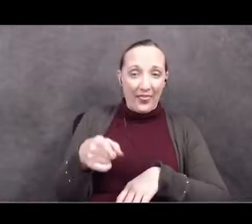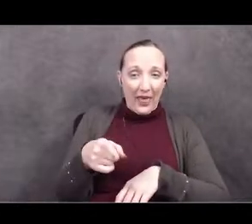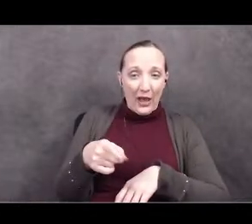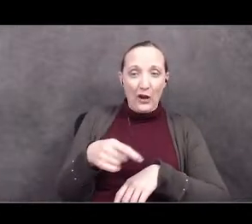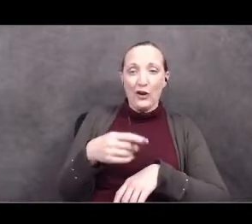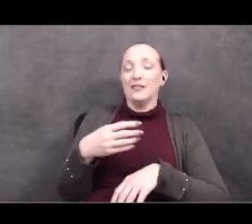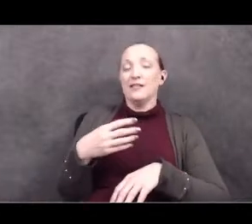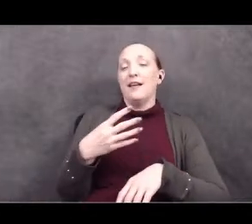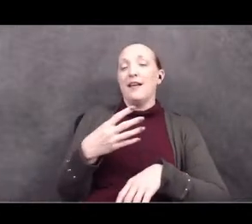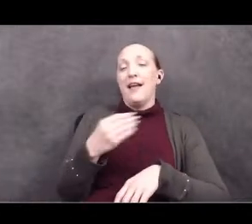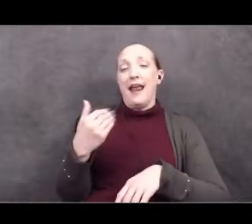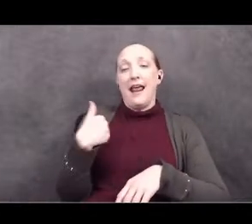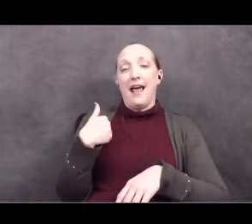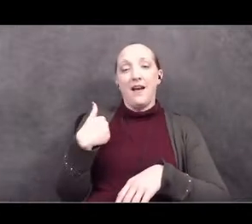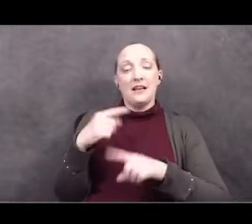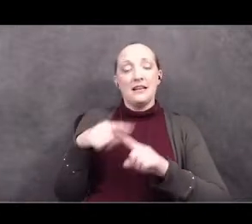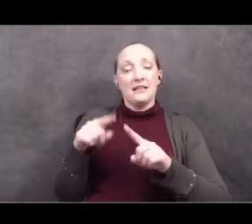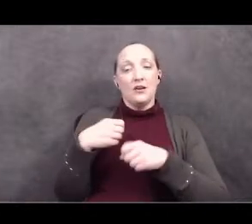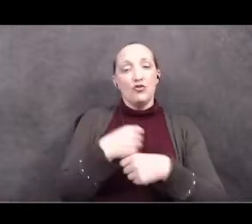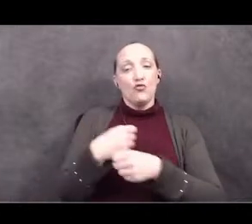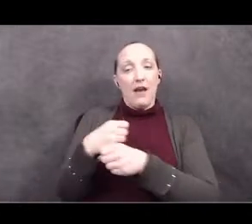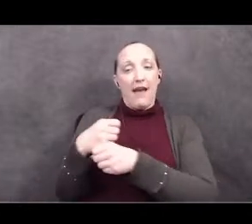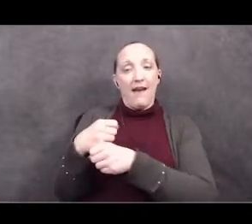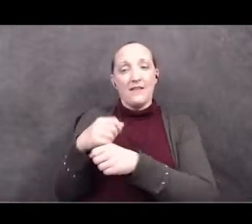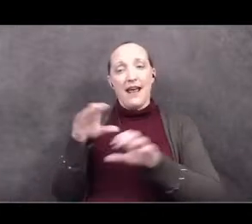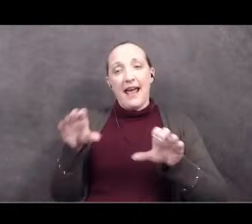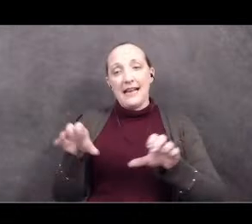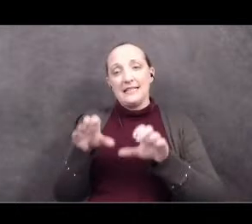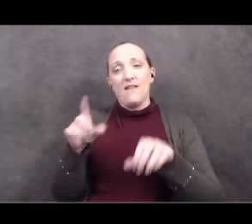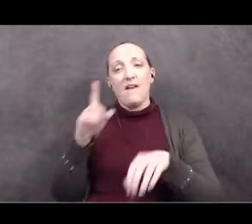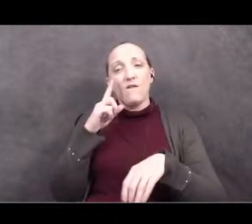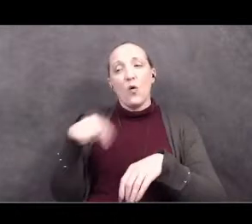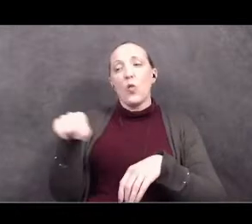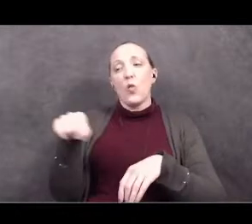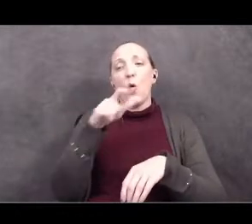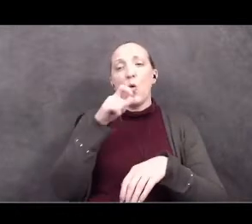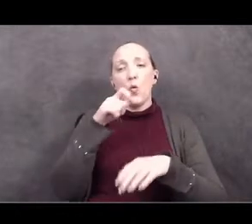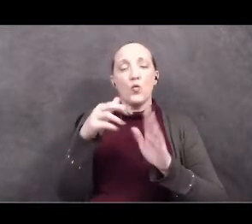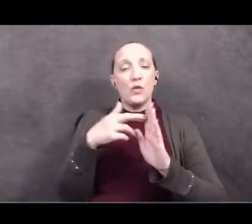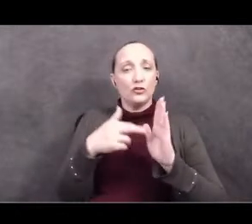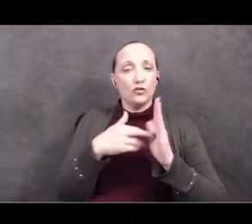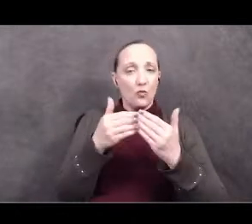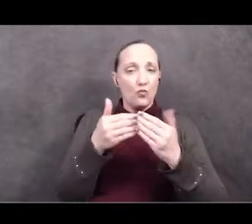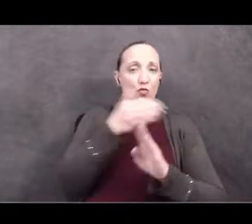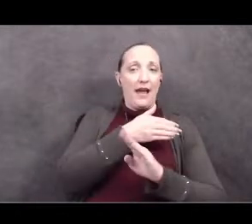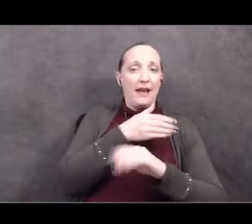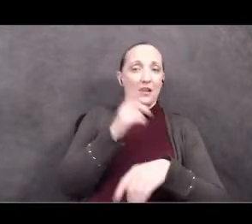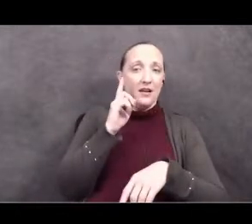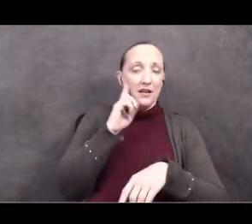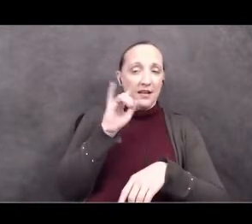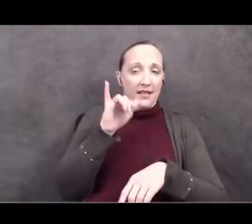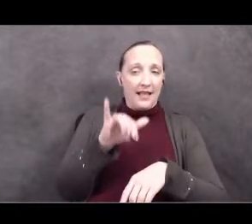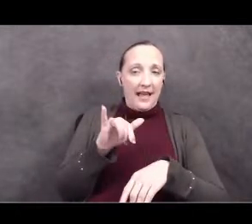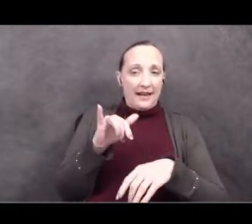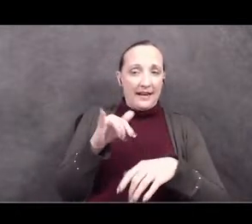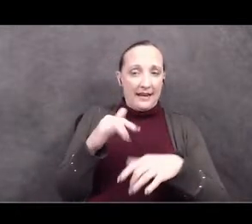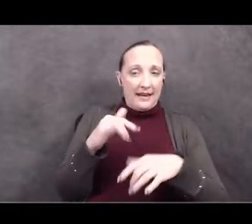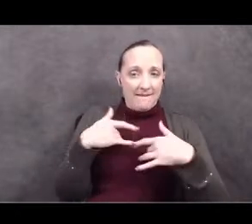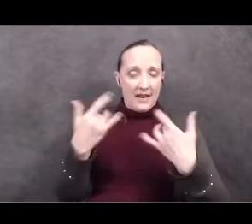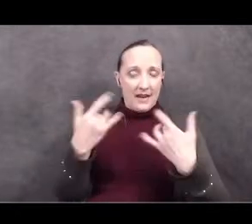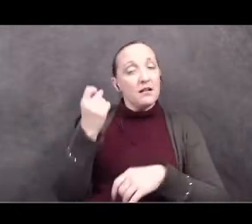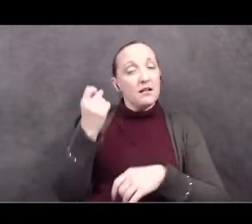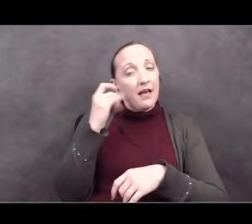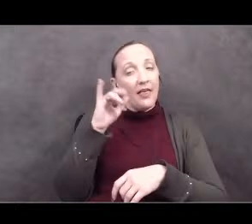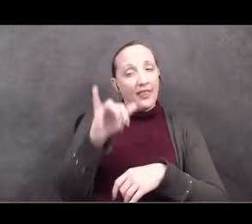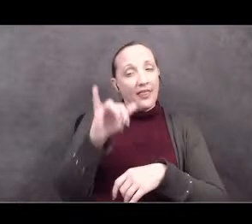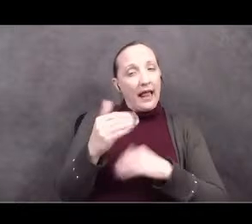have uh craft activities for for those who register prior to the event space for the craft activities is limited